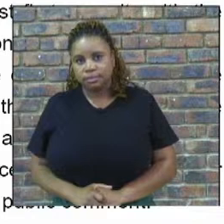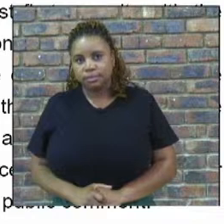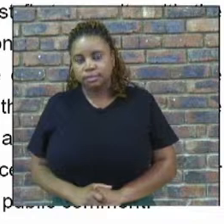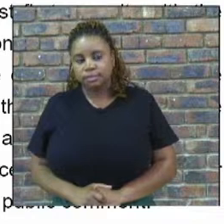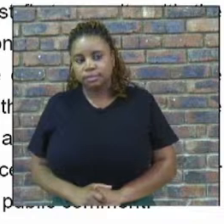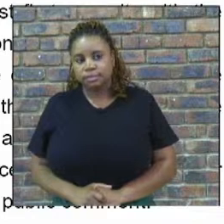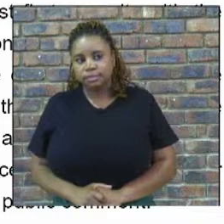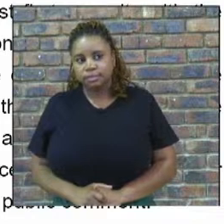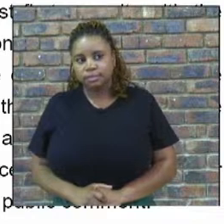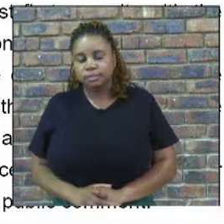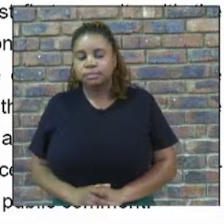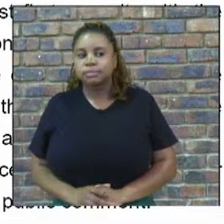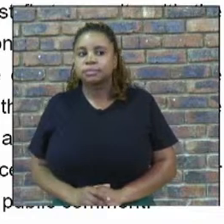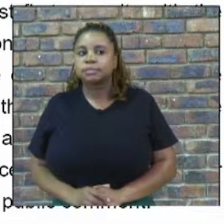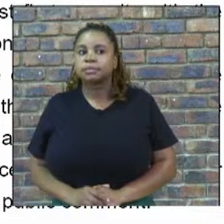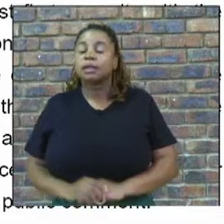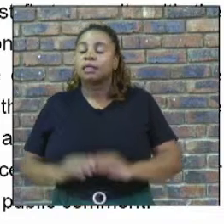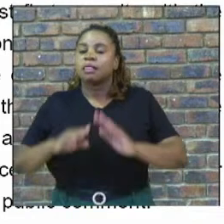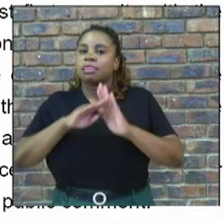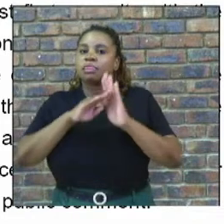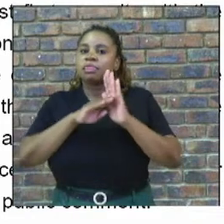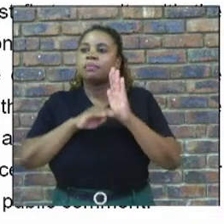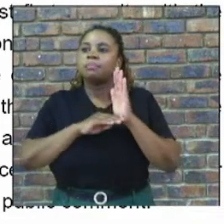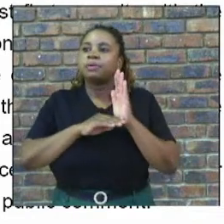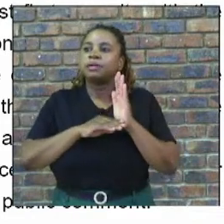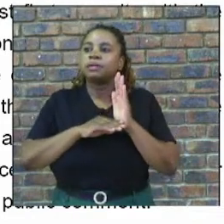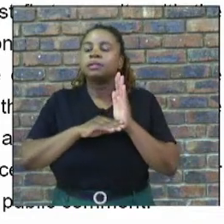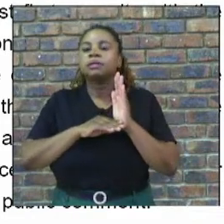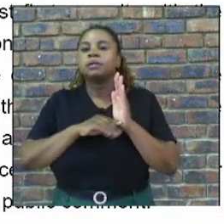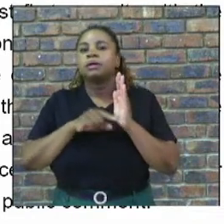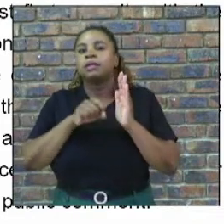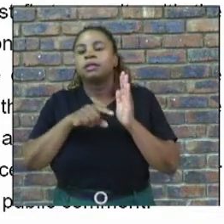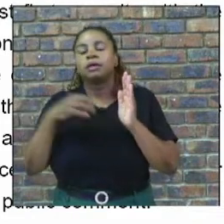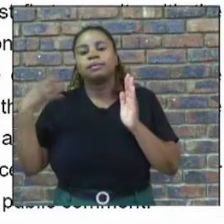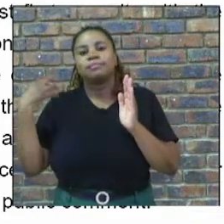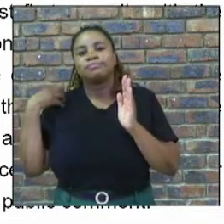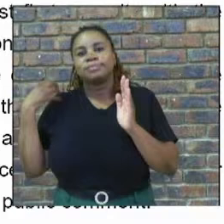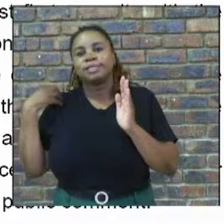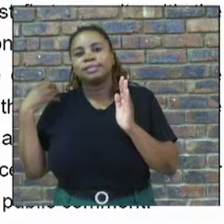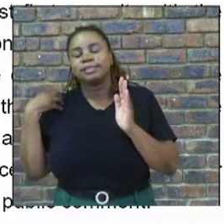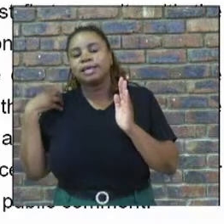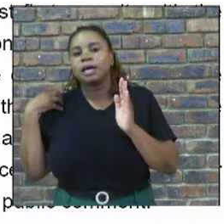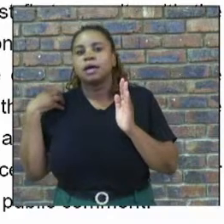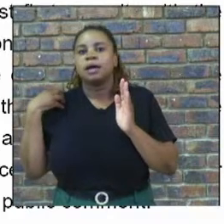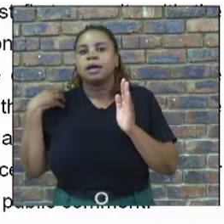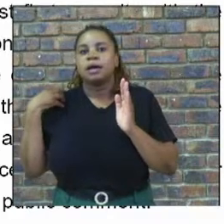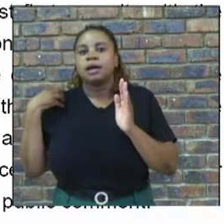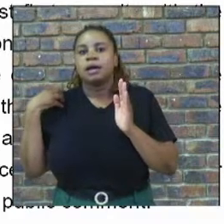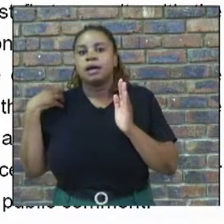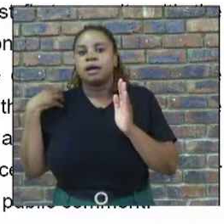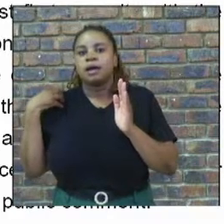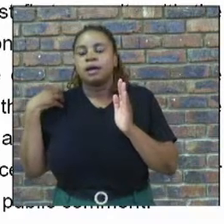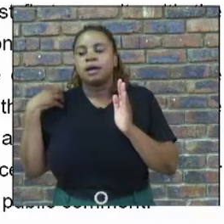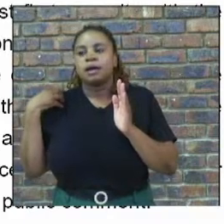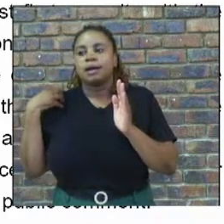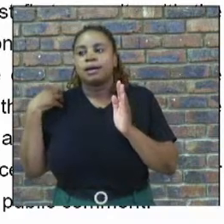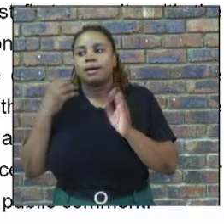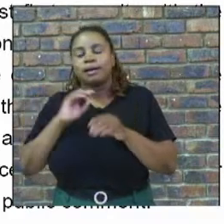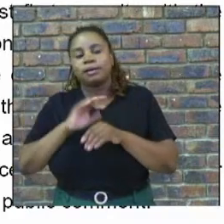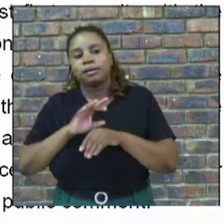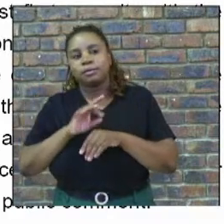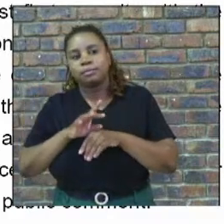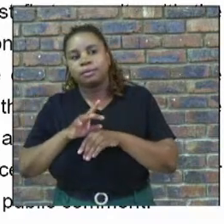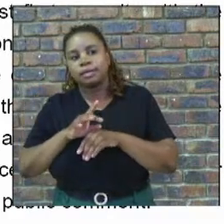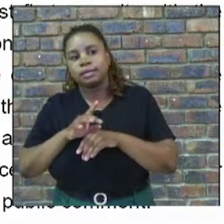On this one, the bill enables the minister to, on recommendation of the Ombudsman, declare certain